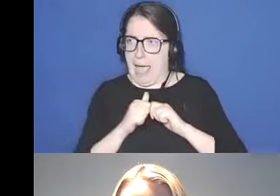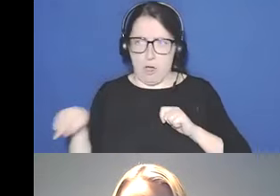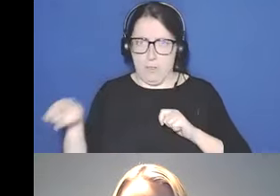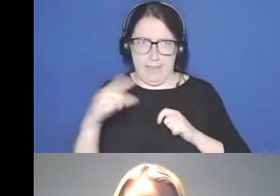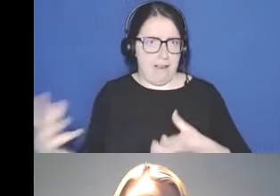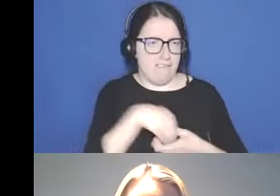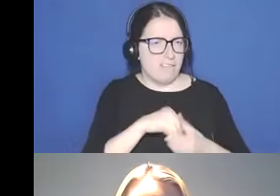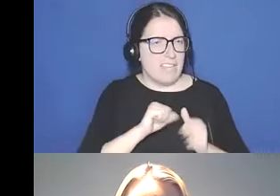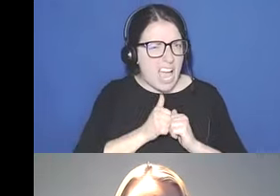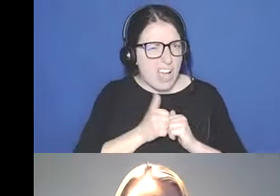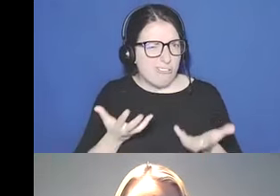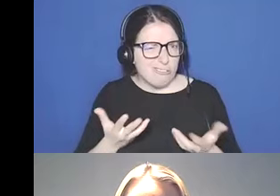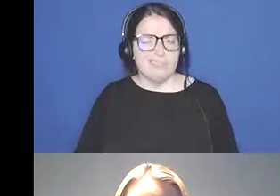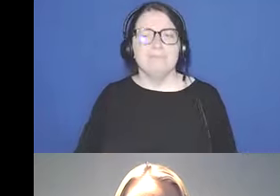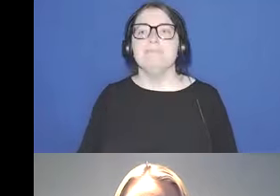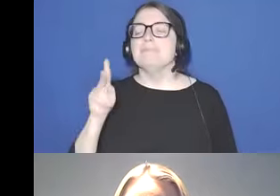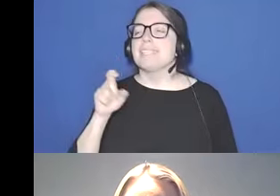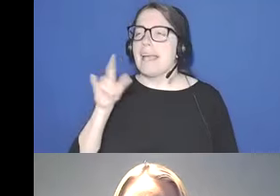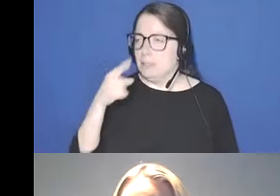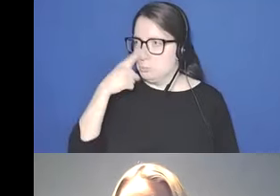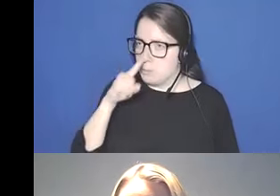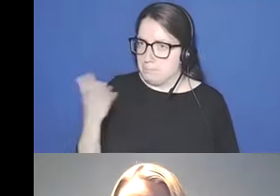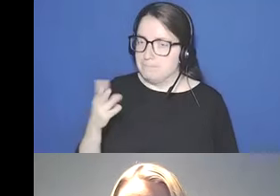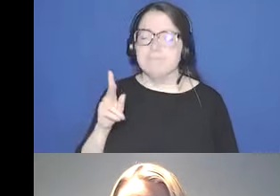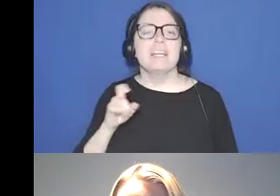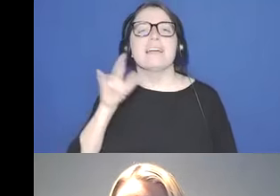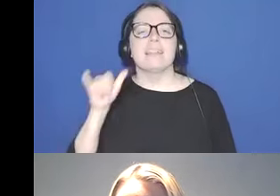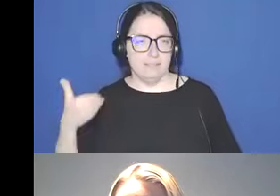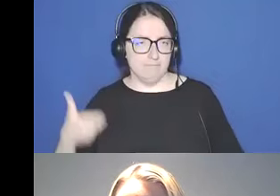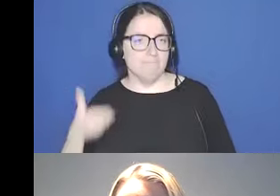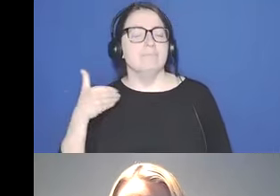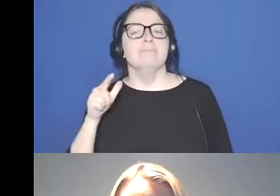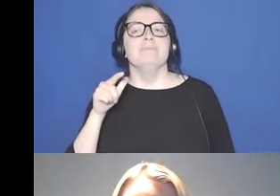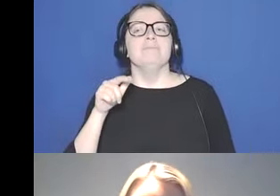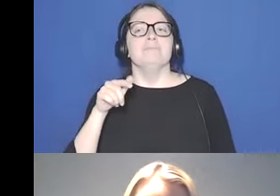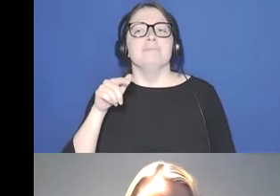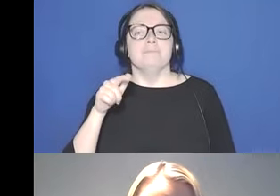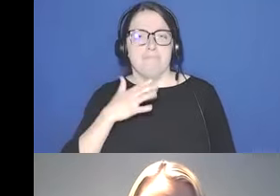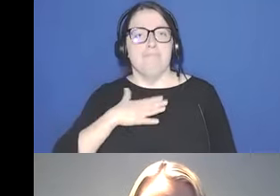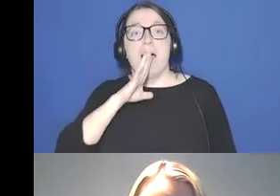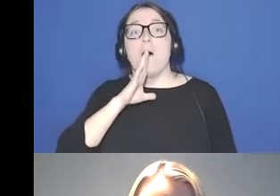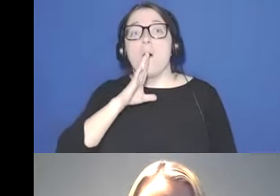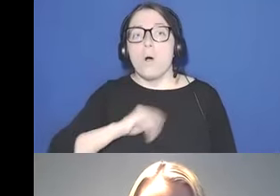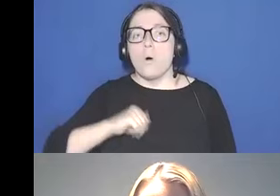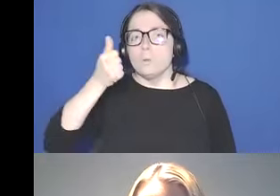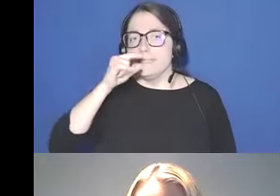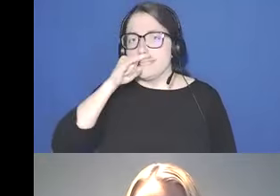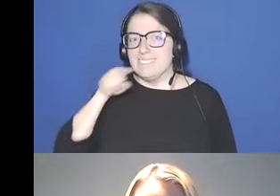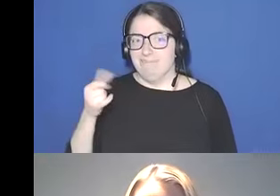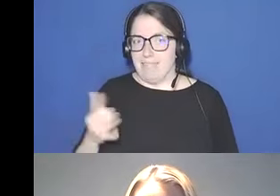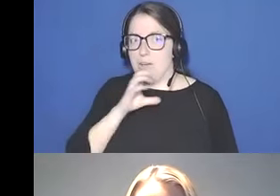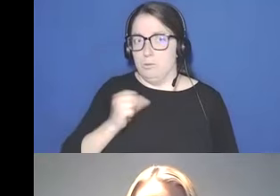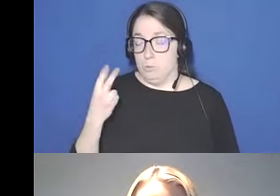The one thing that I remember sitting down, my oldest, he's now 12, and telling him about his brother at